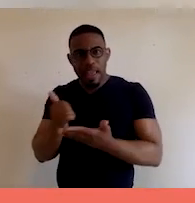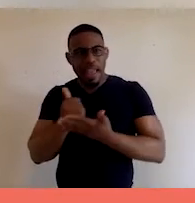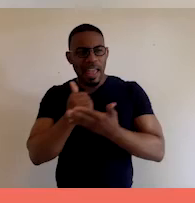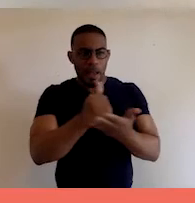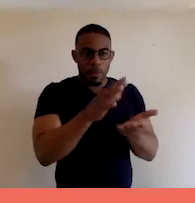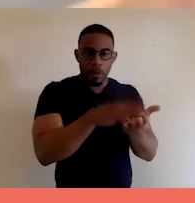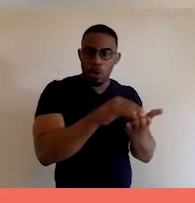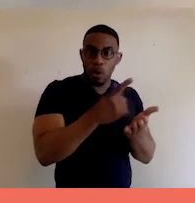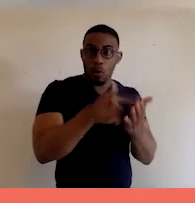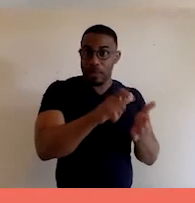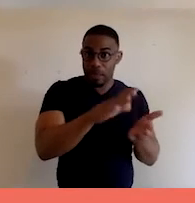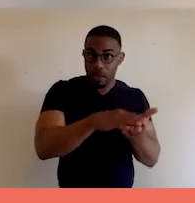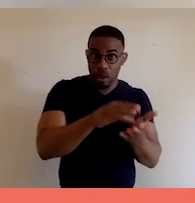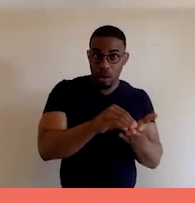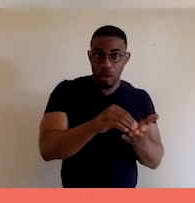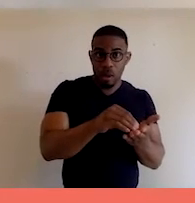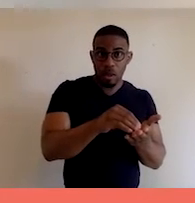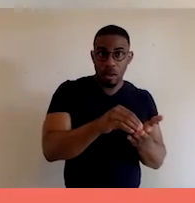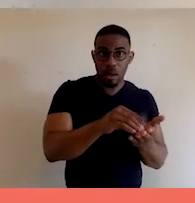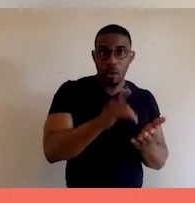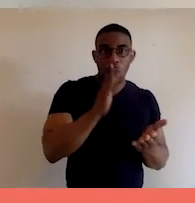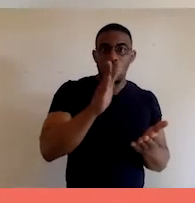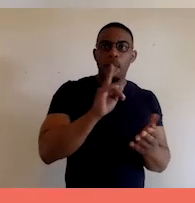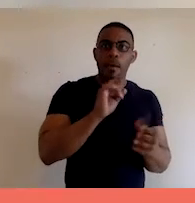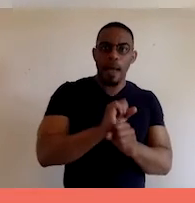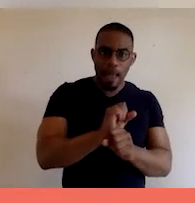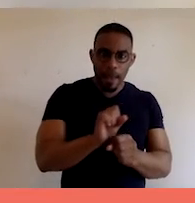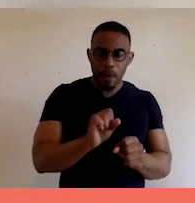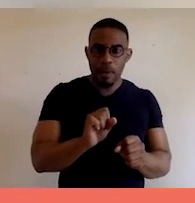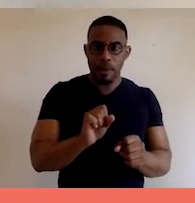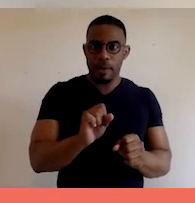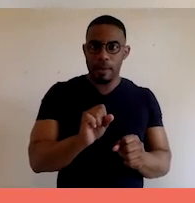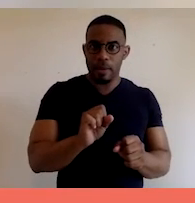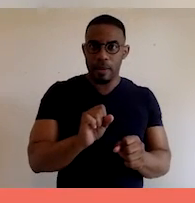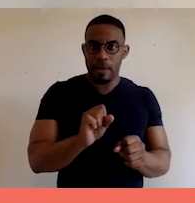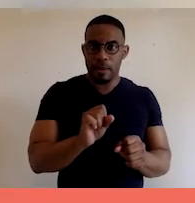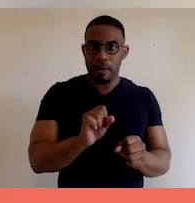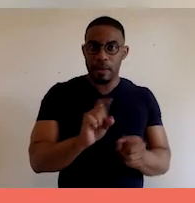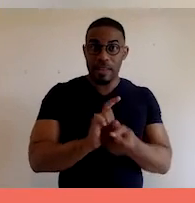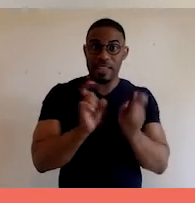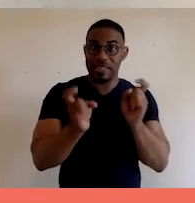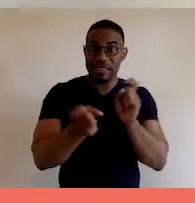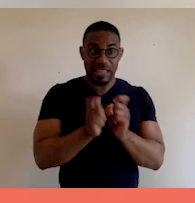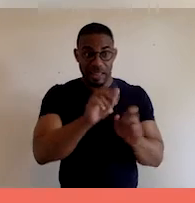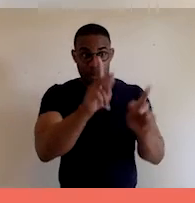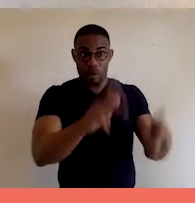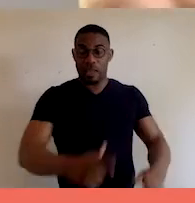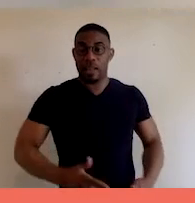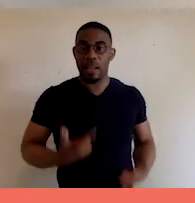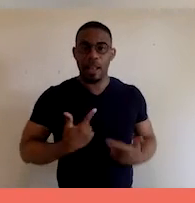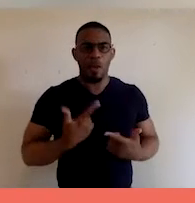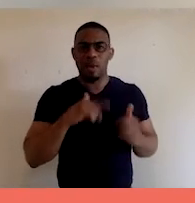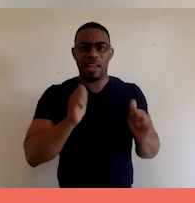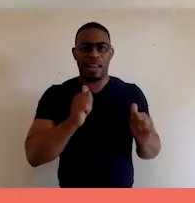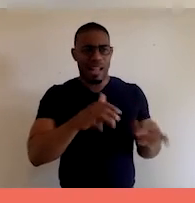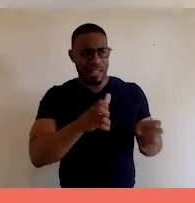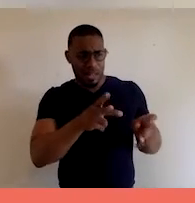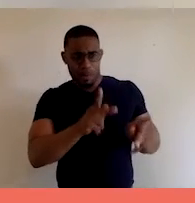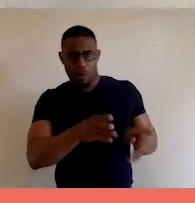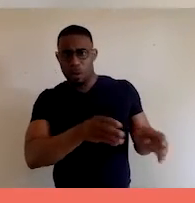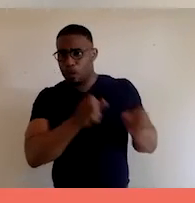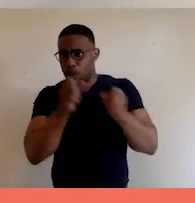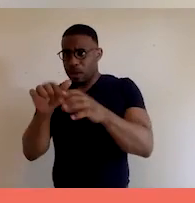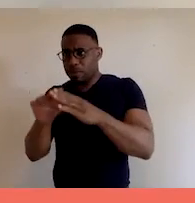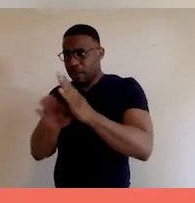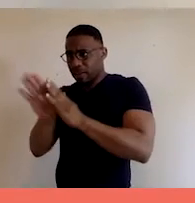them learn what they need to learn, we will absolutely change that person's life. We can now take that person, put